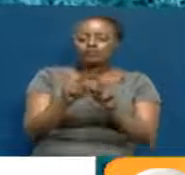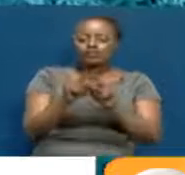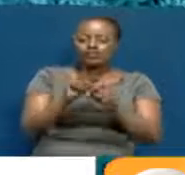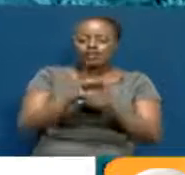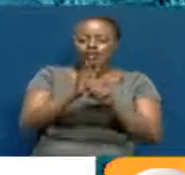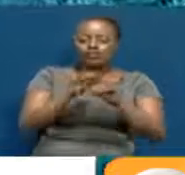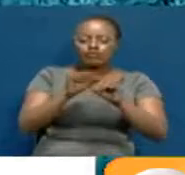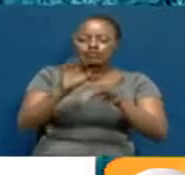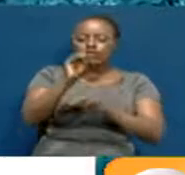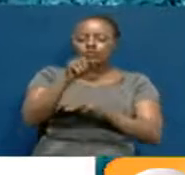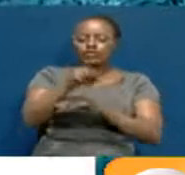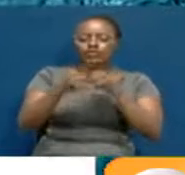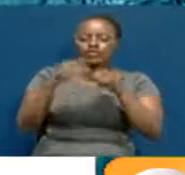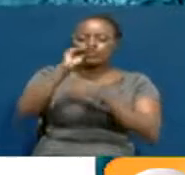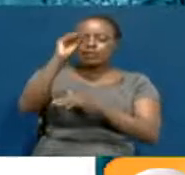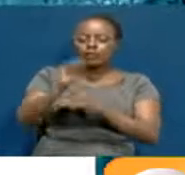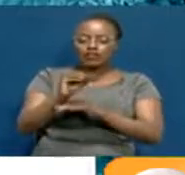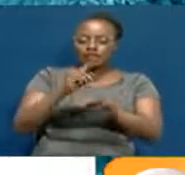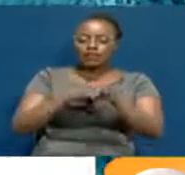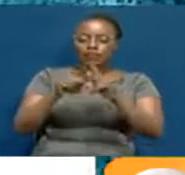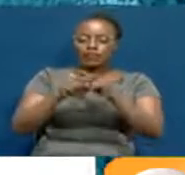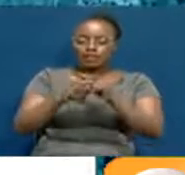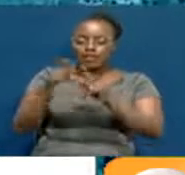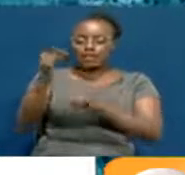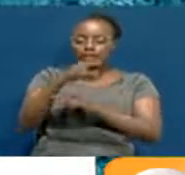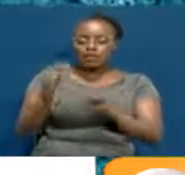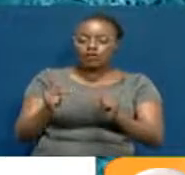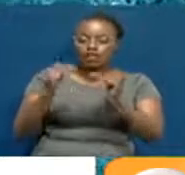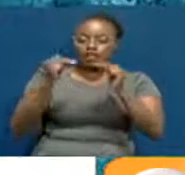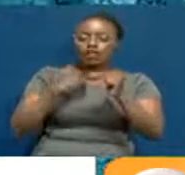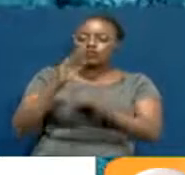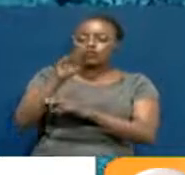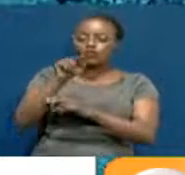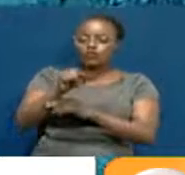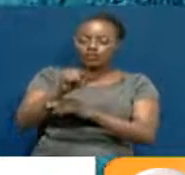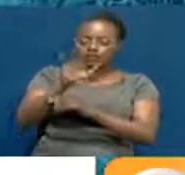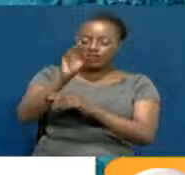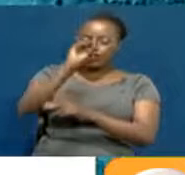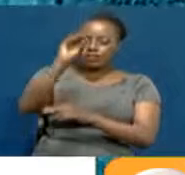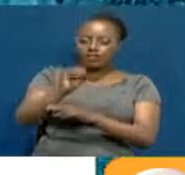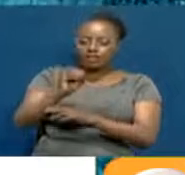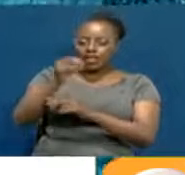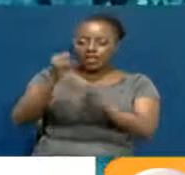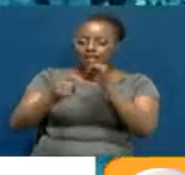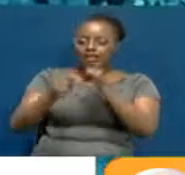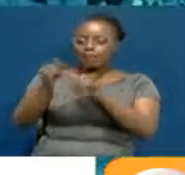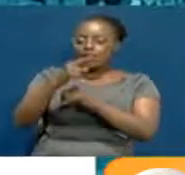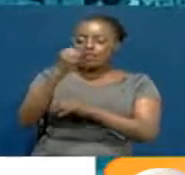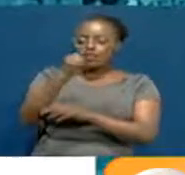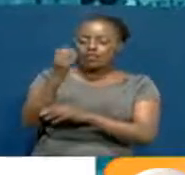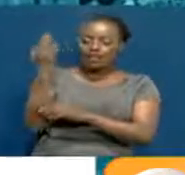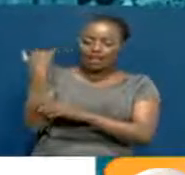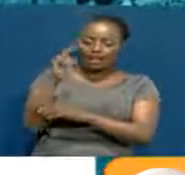from a low of 0.6% at the beginning of the month to a high of 4.4% at the end of the month. In the last 24